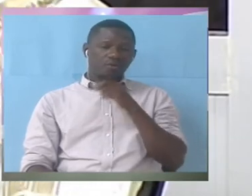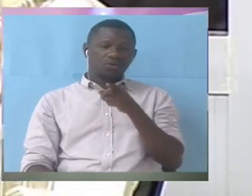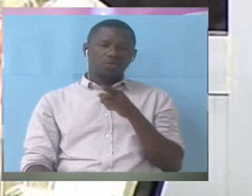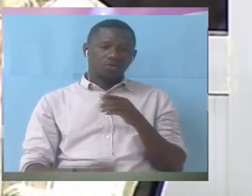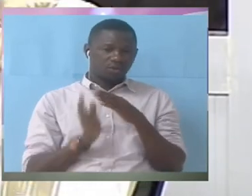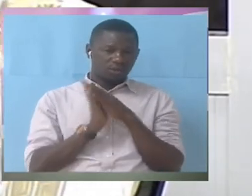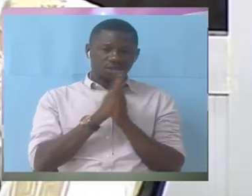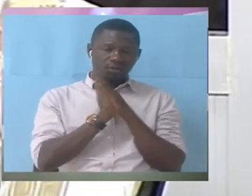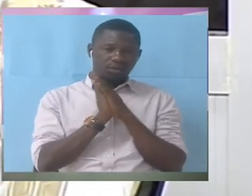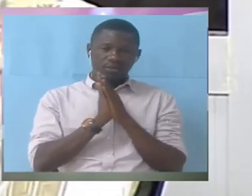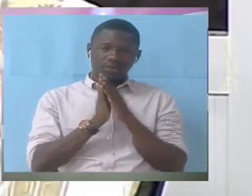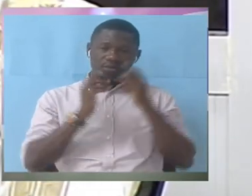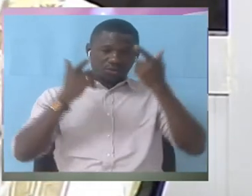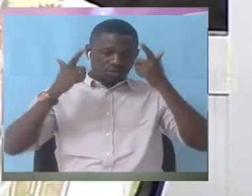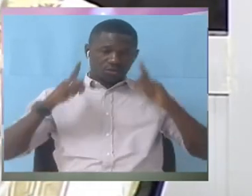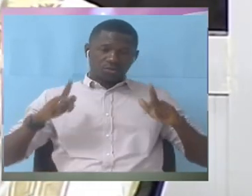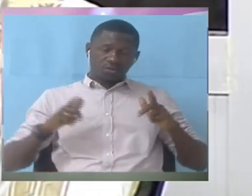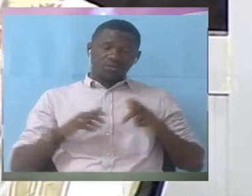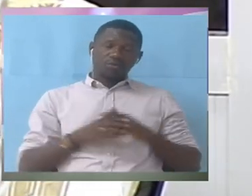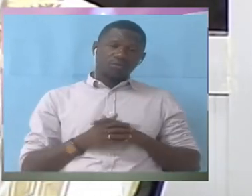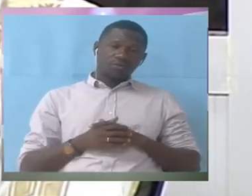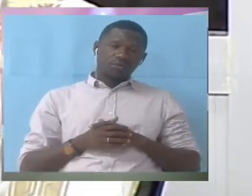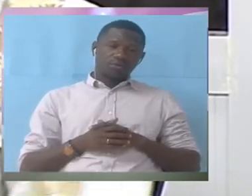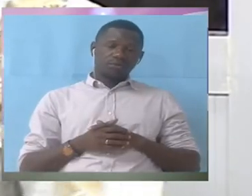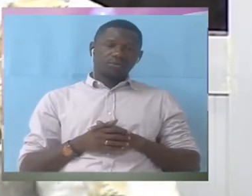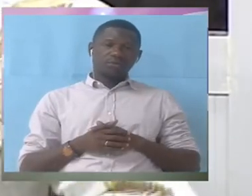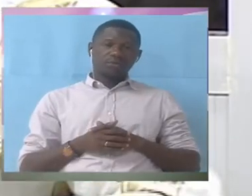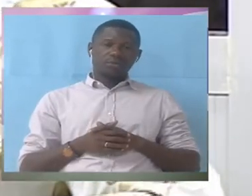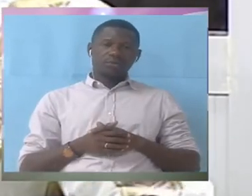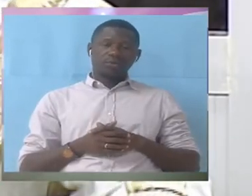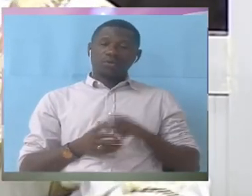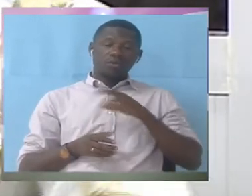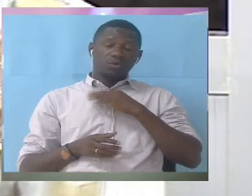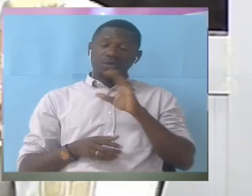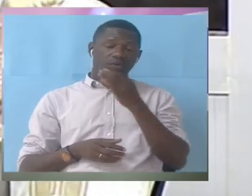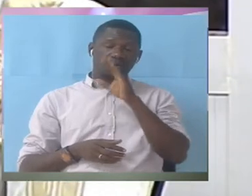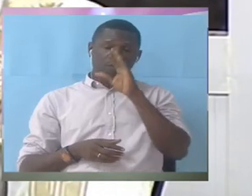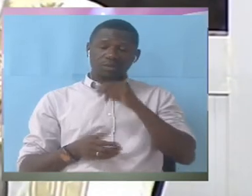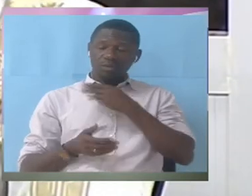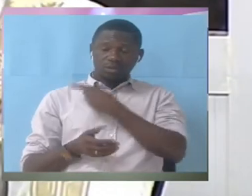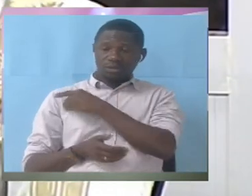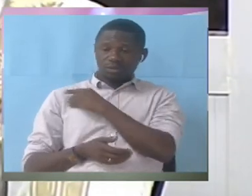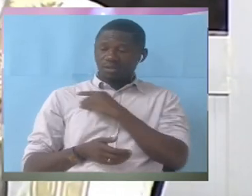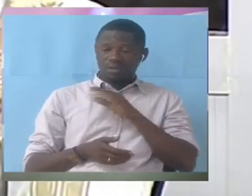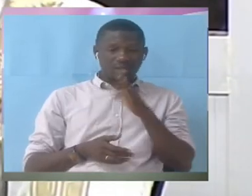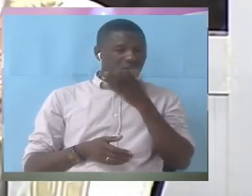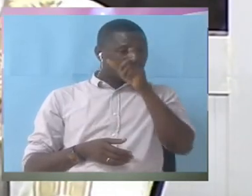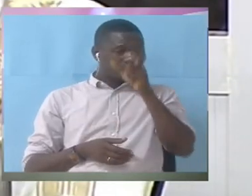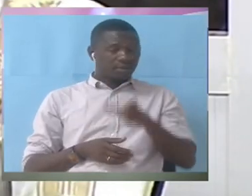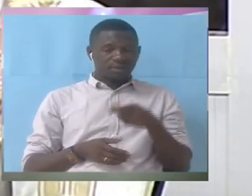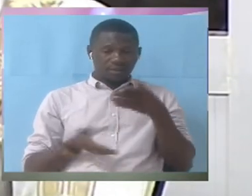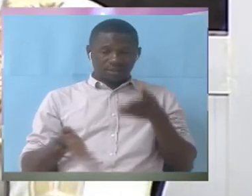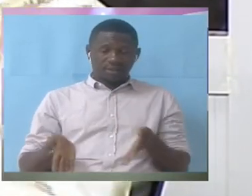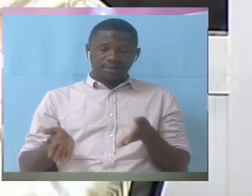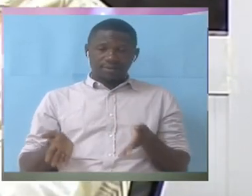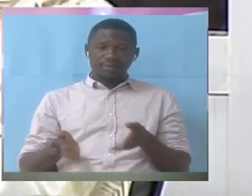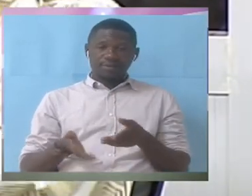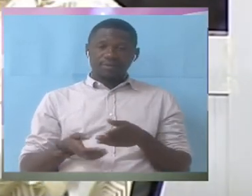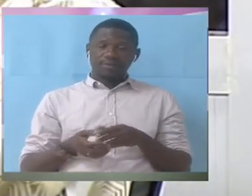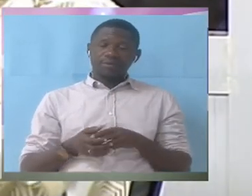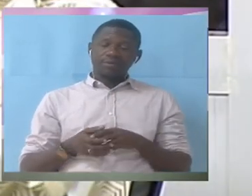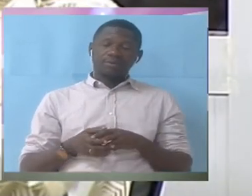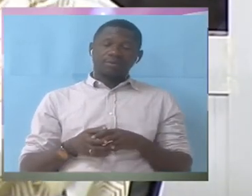against the law. Do mëna def lo xamné andut ak loi. You cannot treat anybody here do muna fajj ken fi